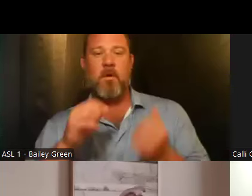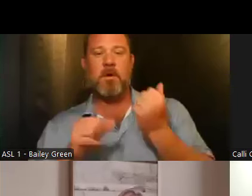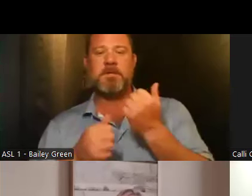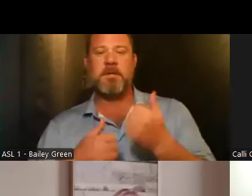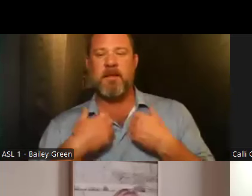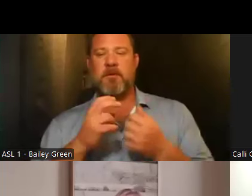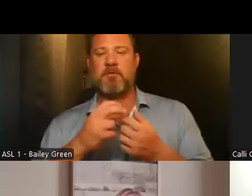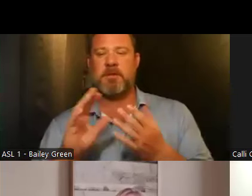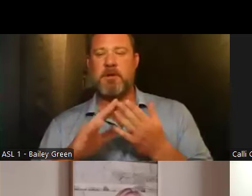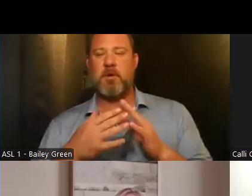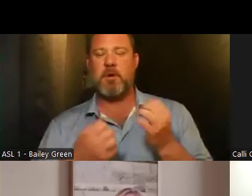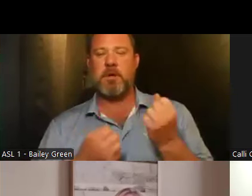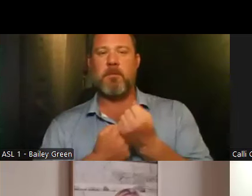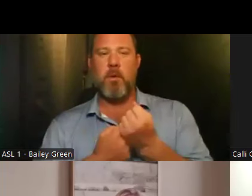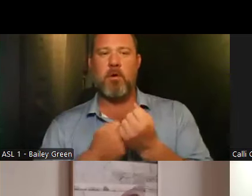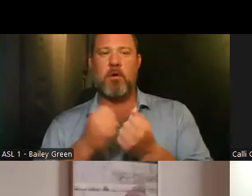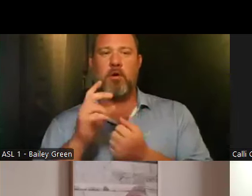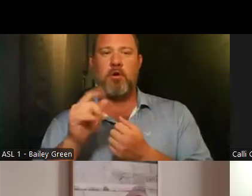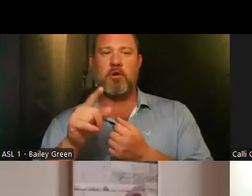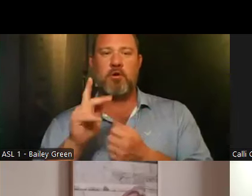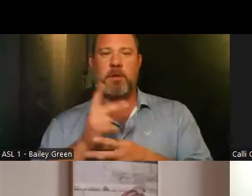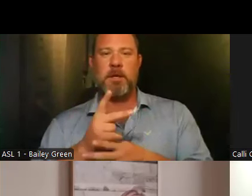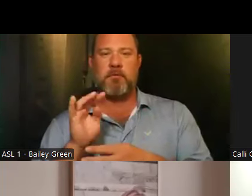transitions, community supports, do you track